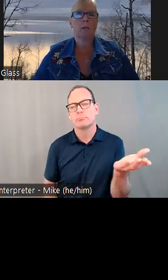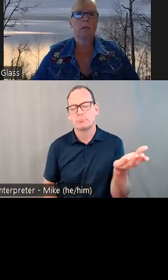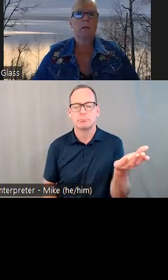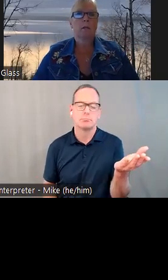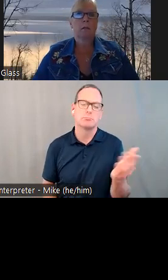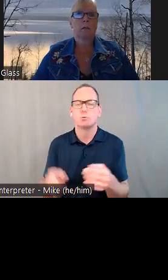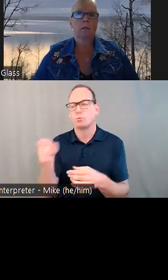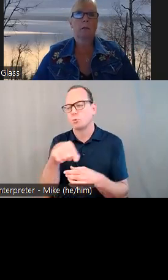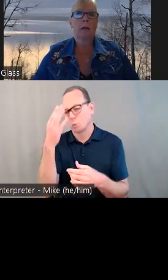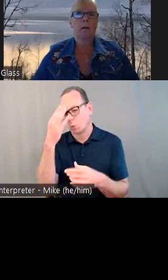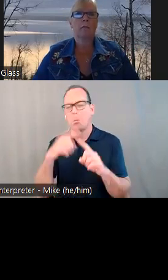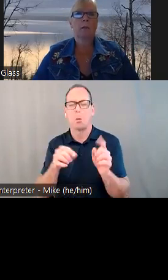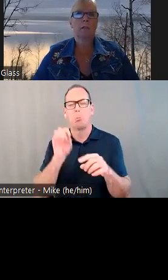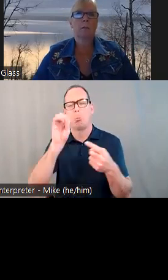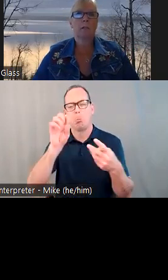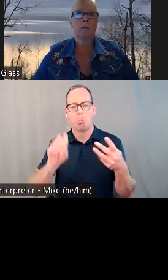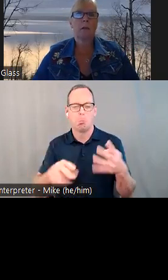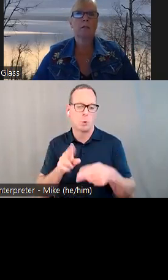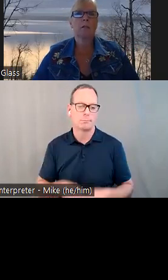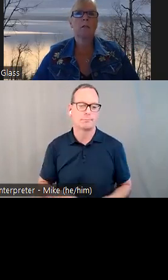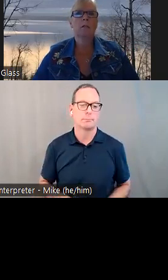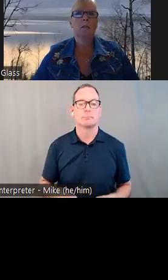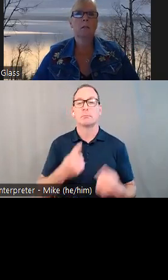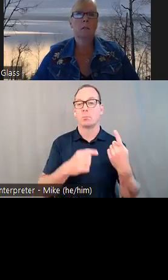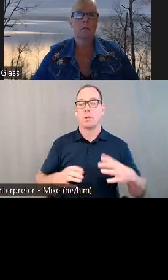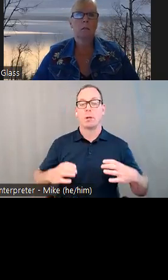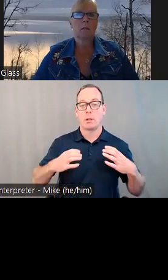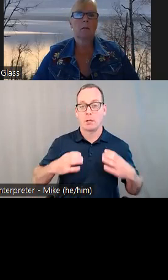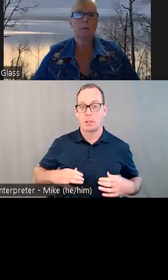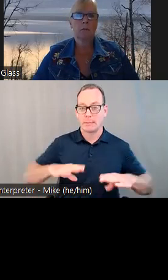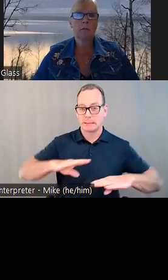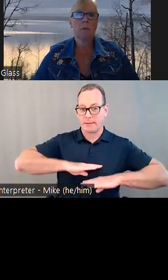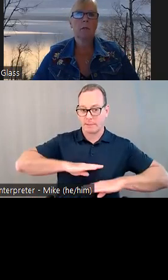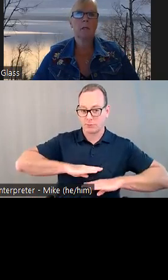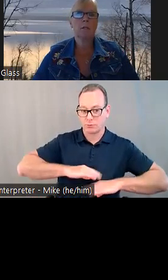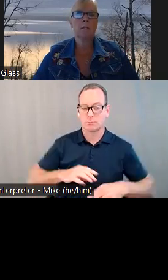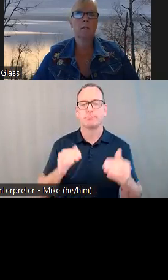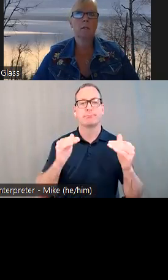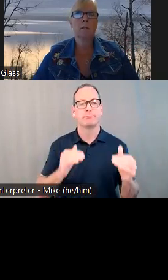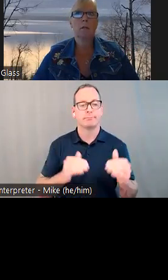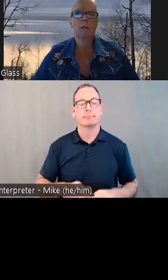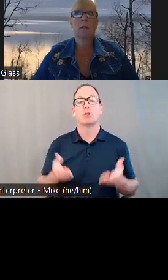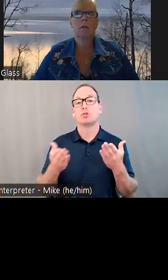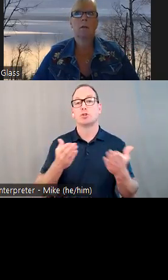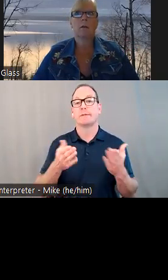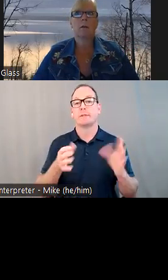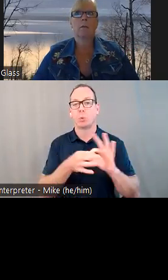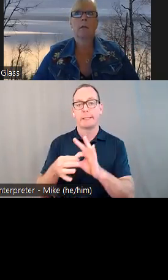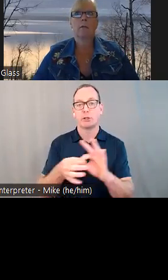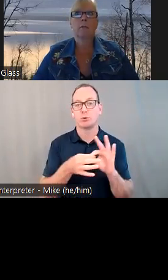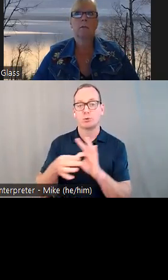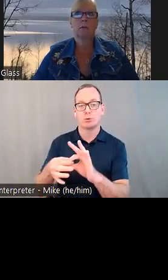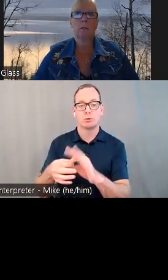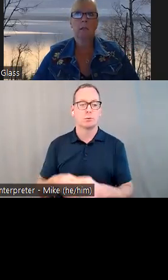quickly. We have customer satisfaction, we have service coordination, we